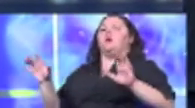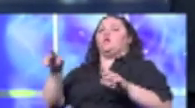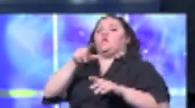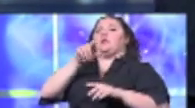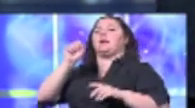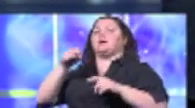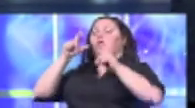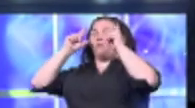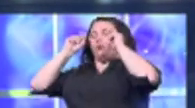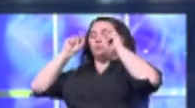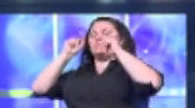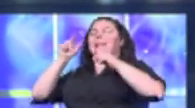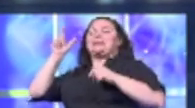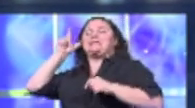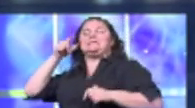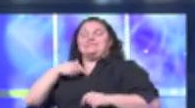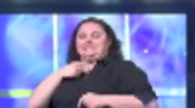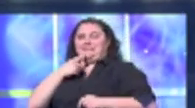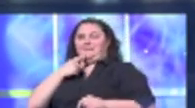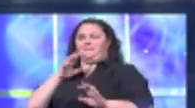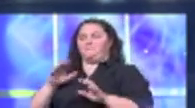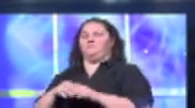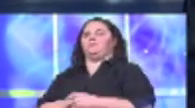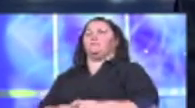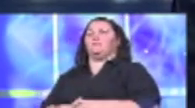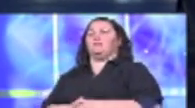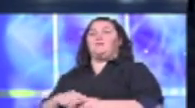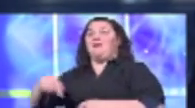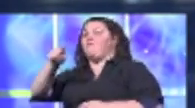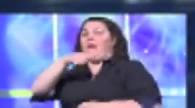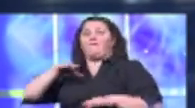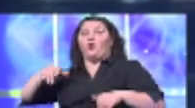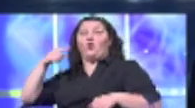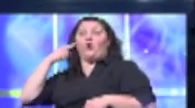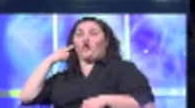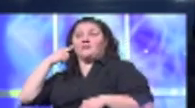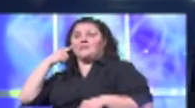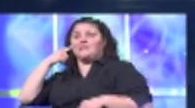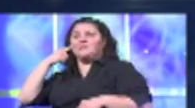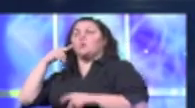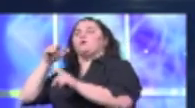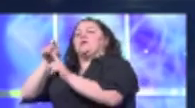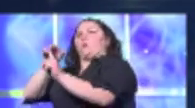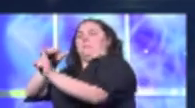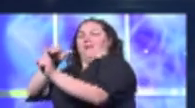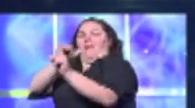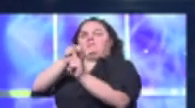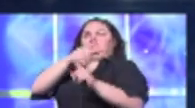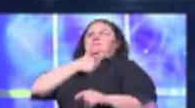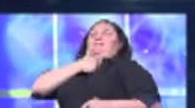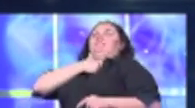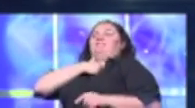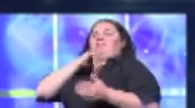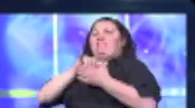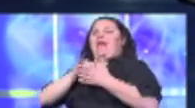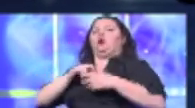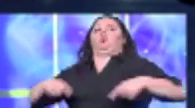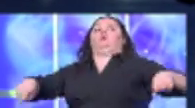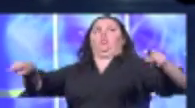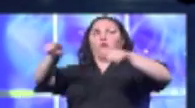and listen to this. Because if you've not heard it for a while, remind yourselves that you are the